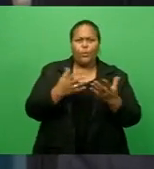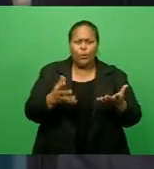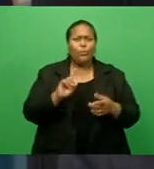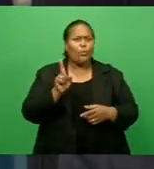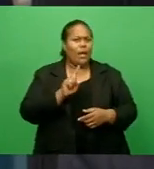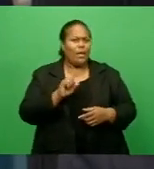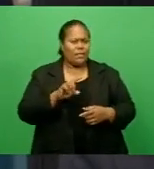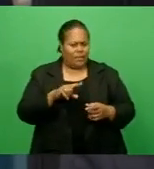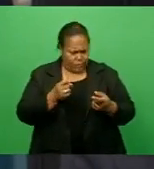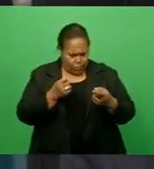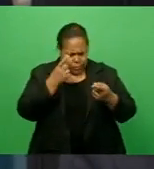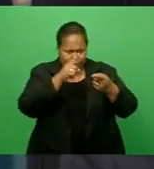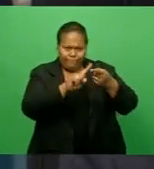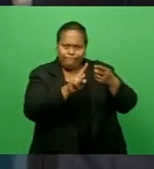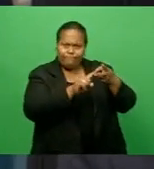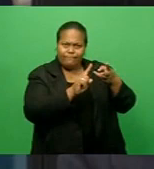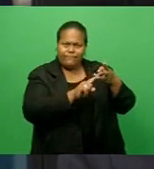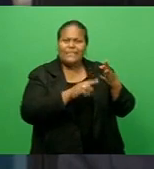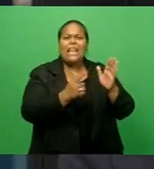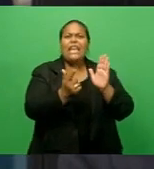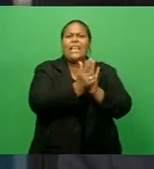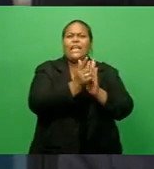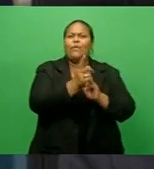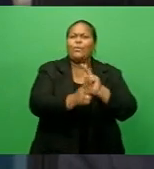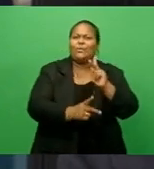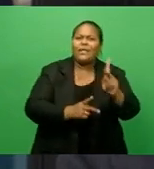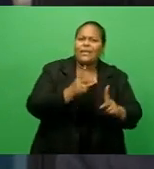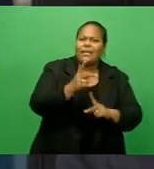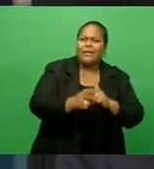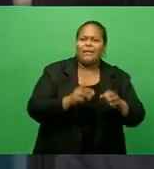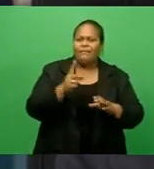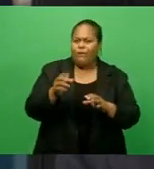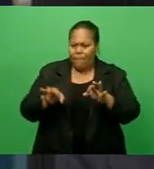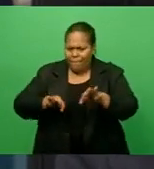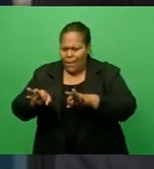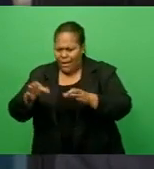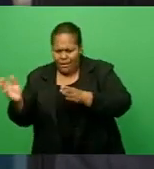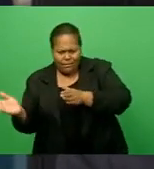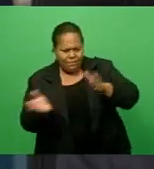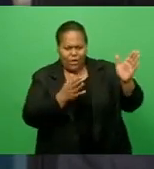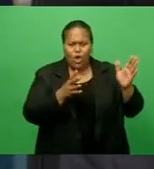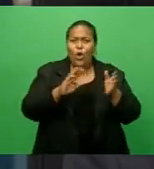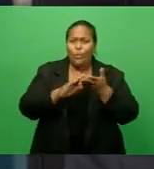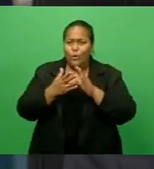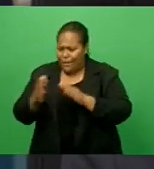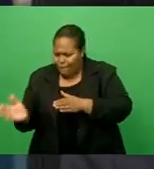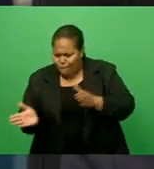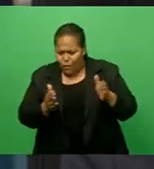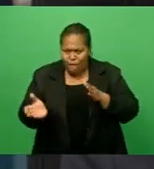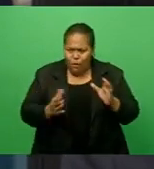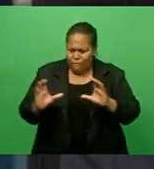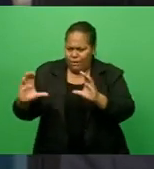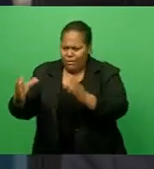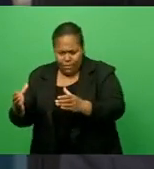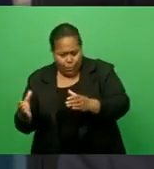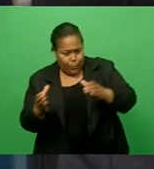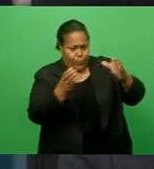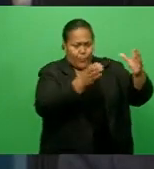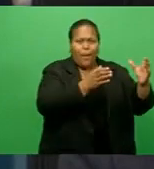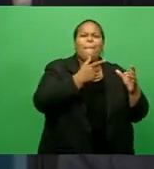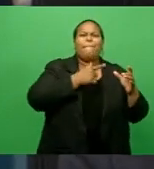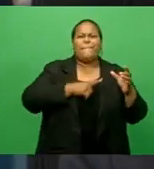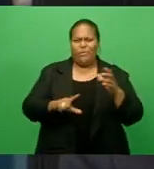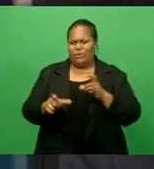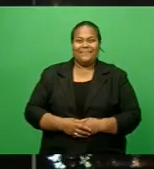and set out a legal process for considering planned relocation of communities as a legitimate form of climate